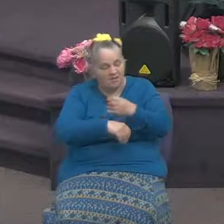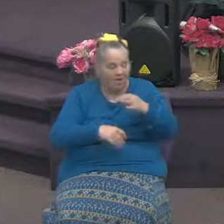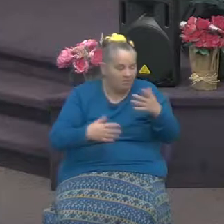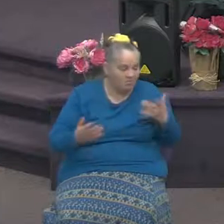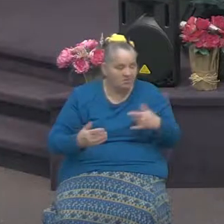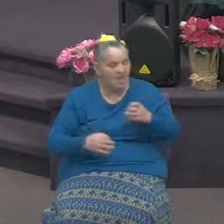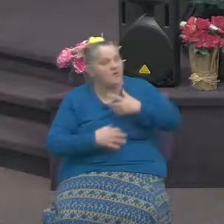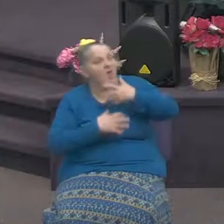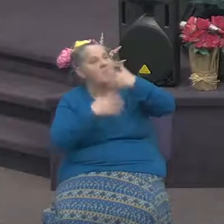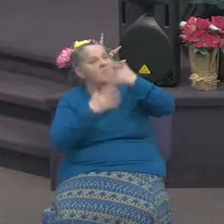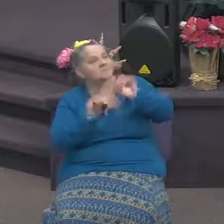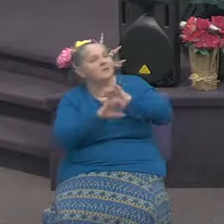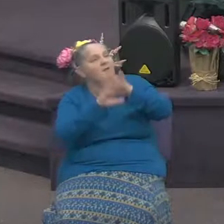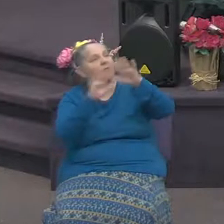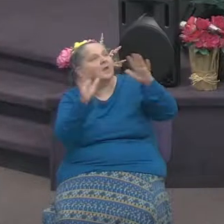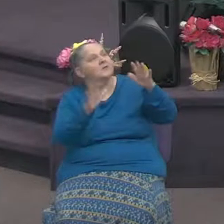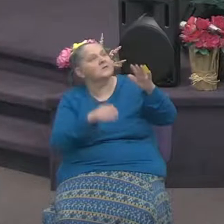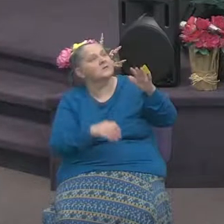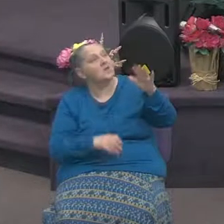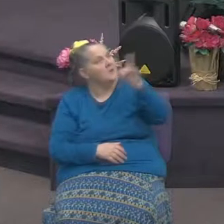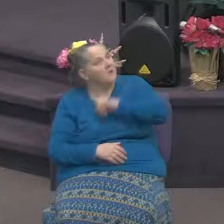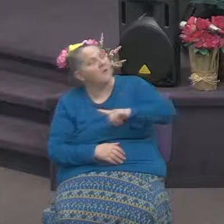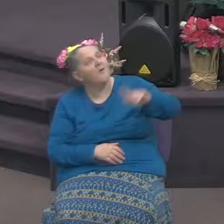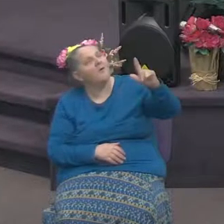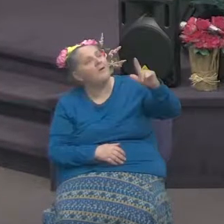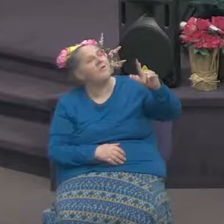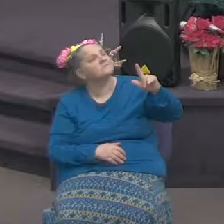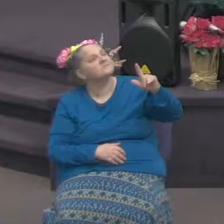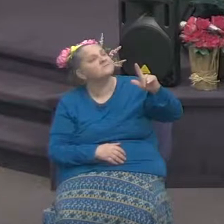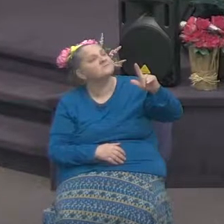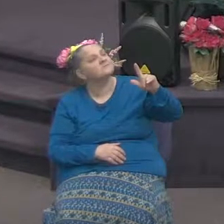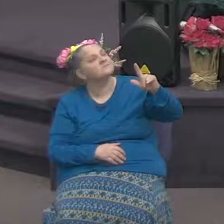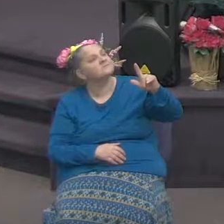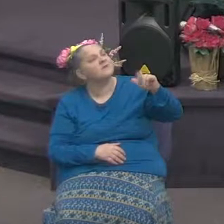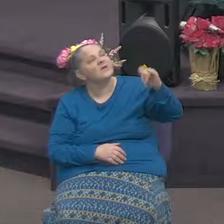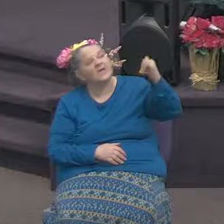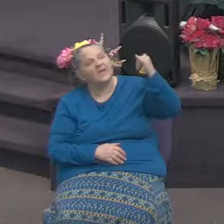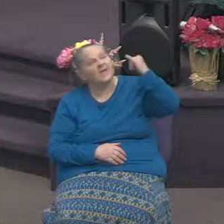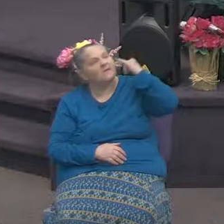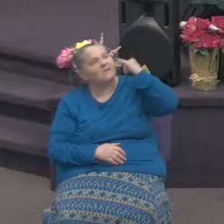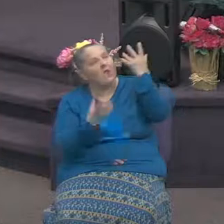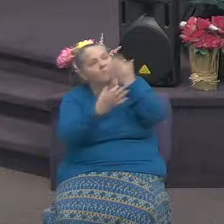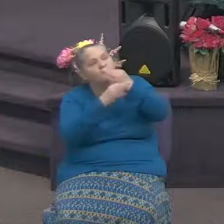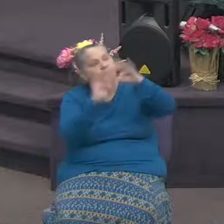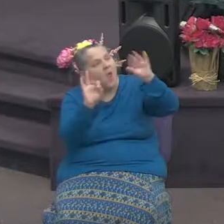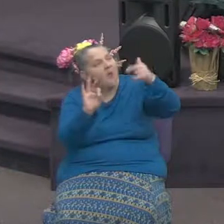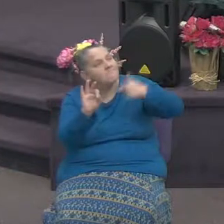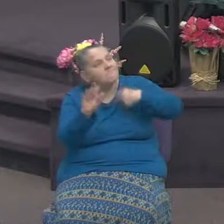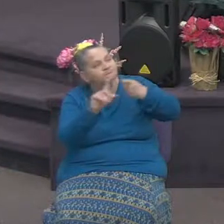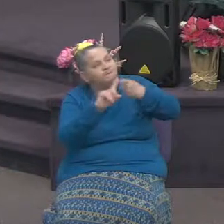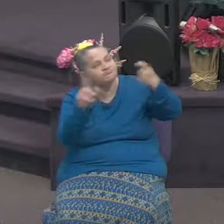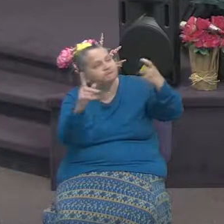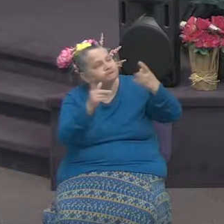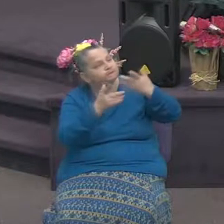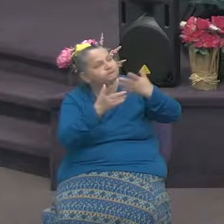remember crying out clearly, Lord, if you will free me from